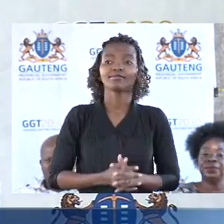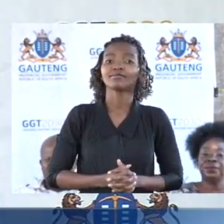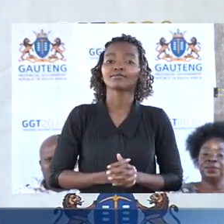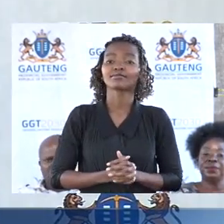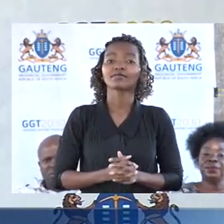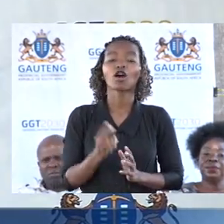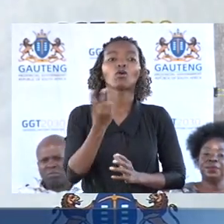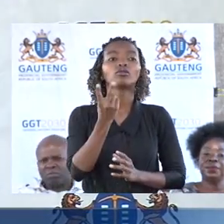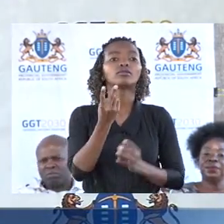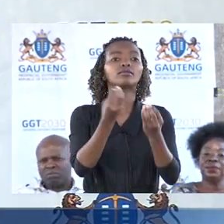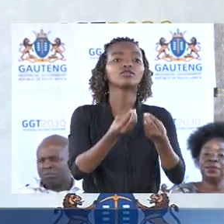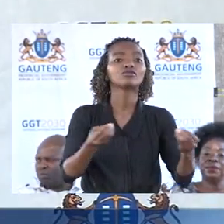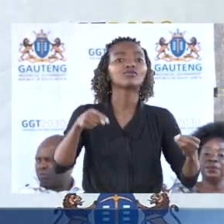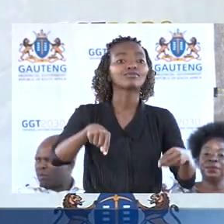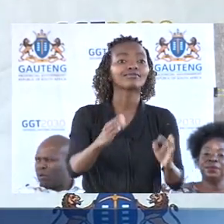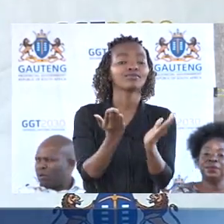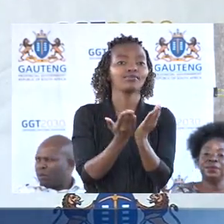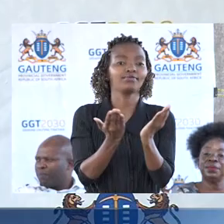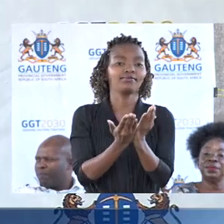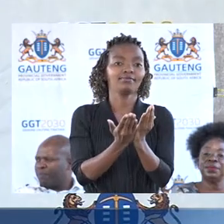as well as the learners of Mayibuye.